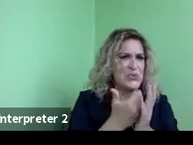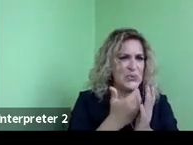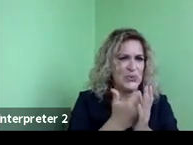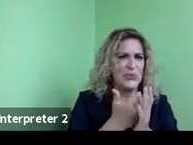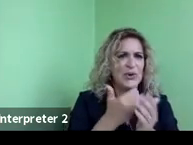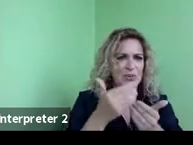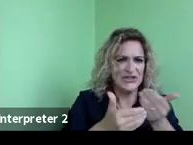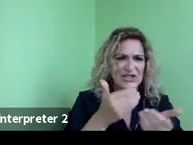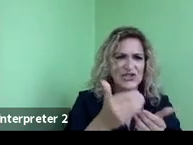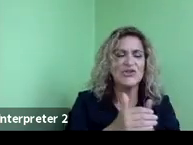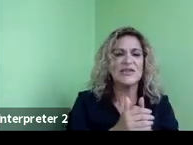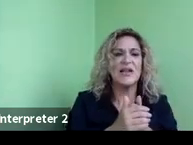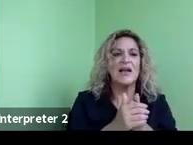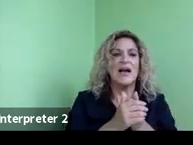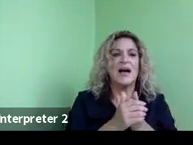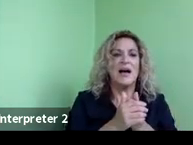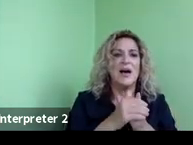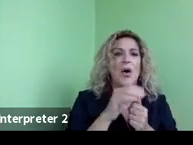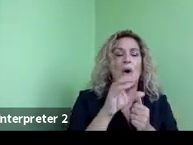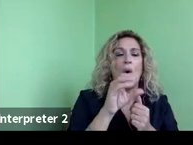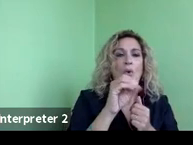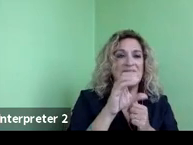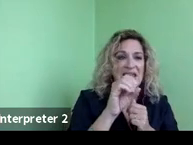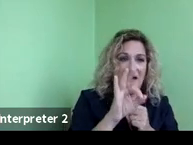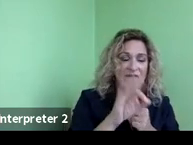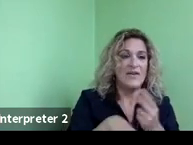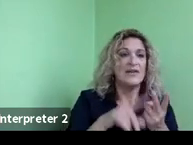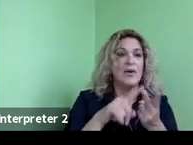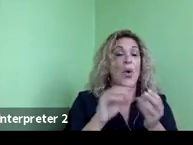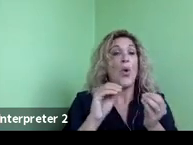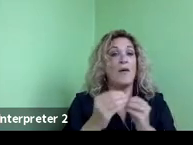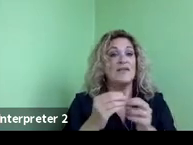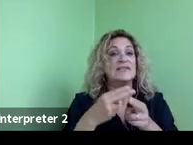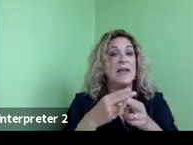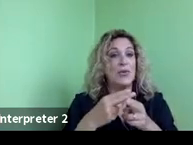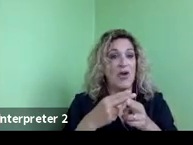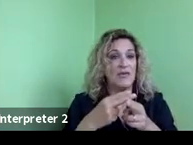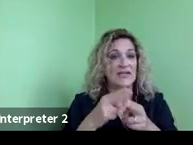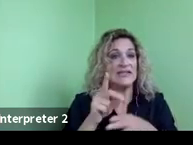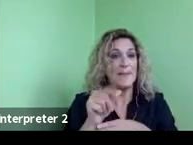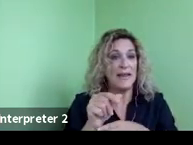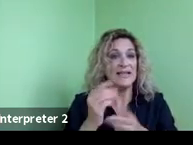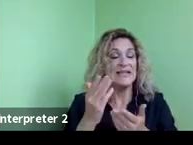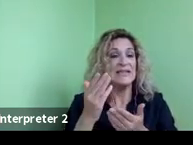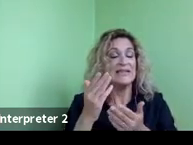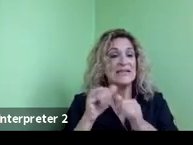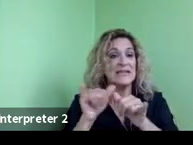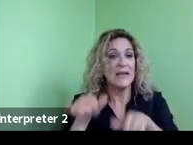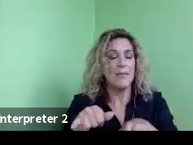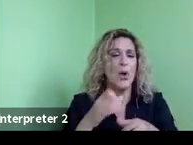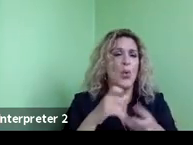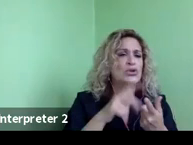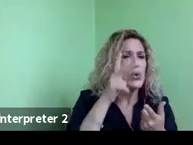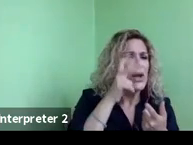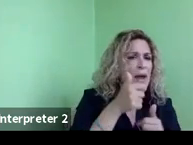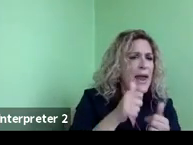Disability Assistance is really interested in hearing about any kind of glitches in the system and sort of help